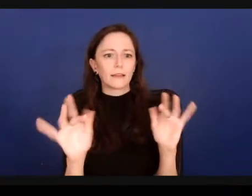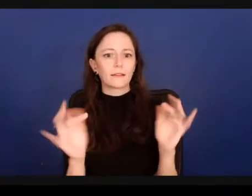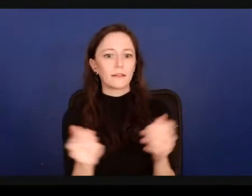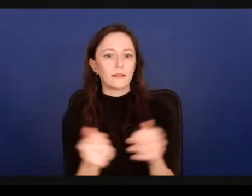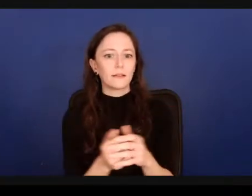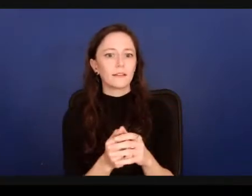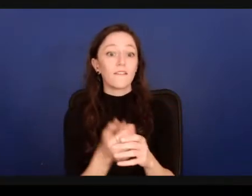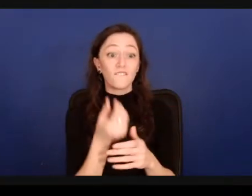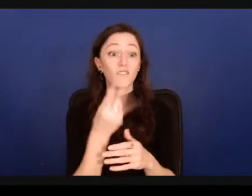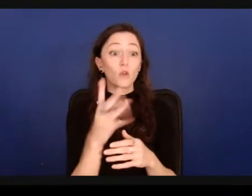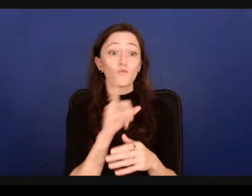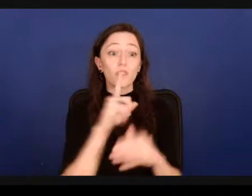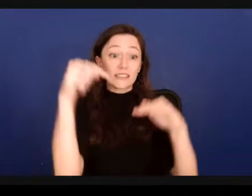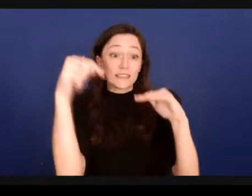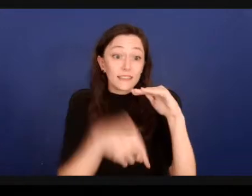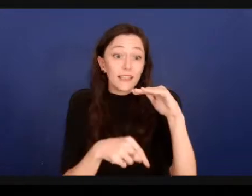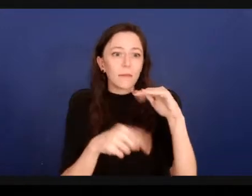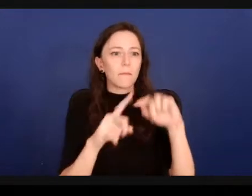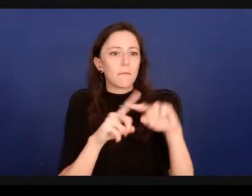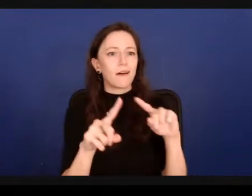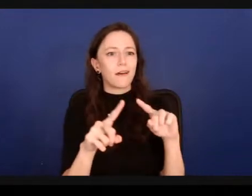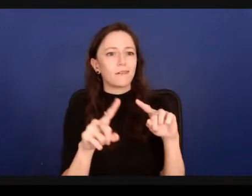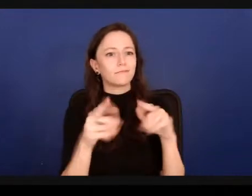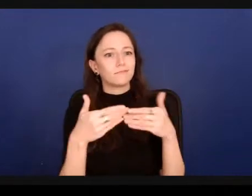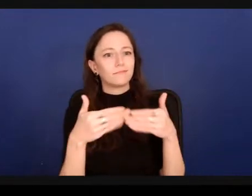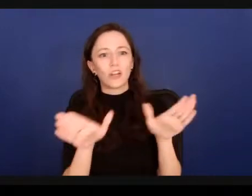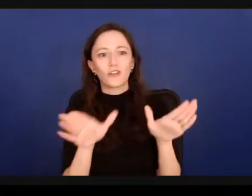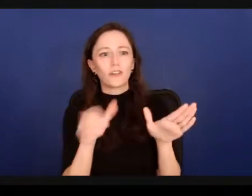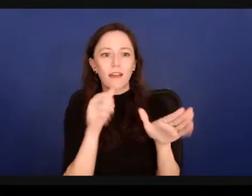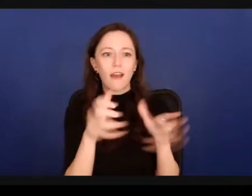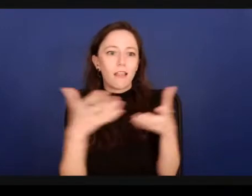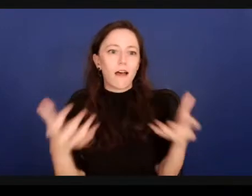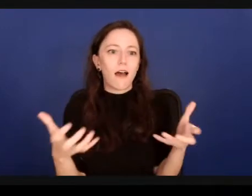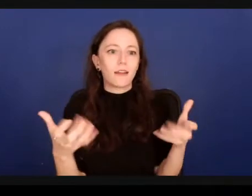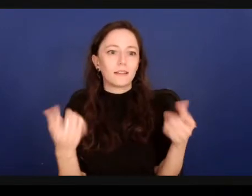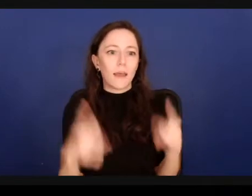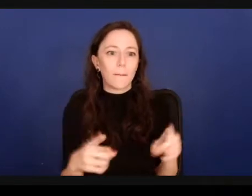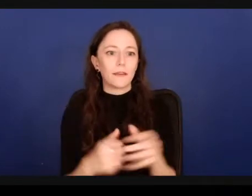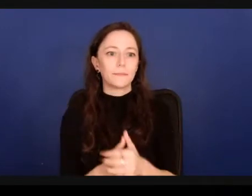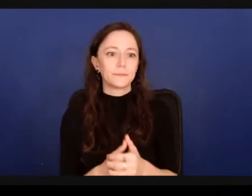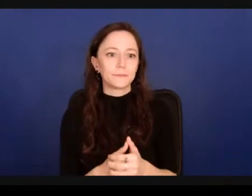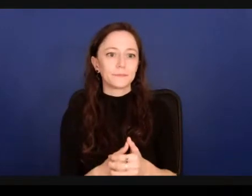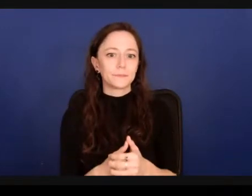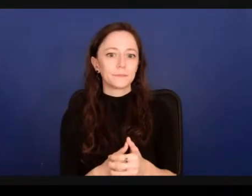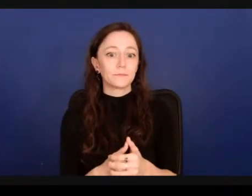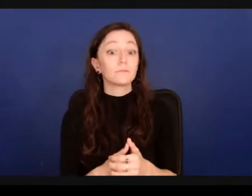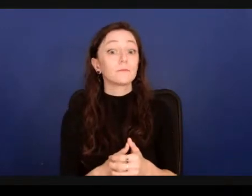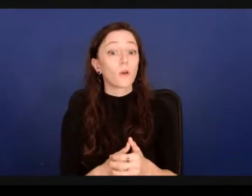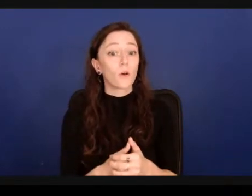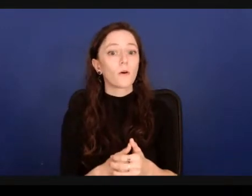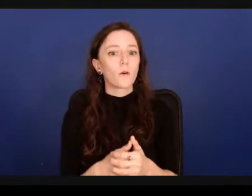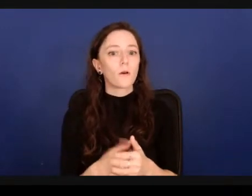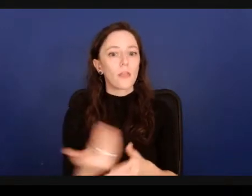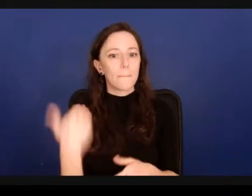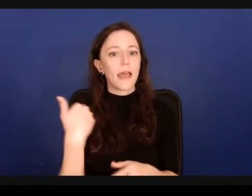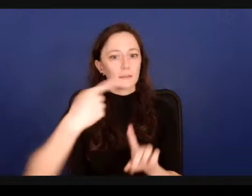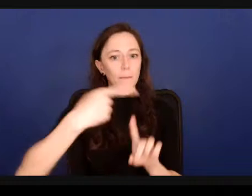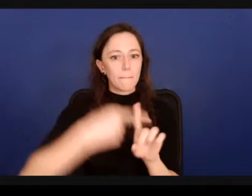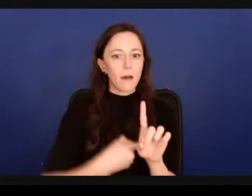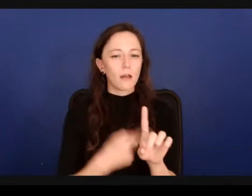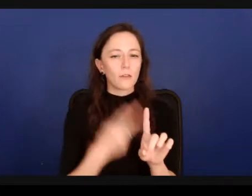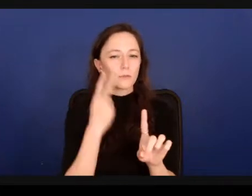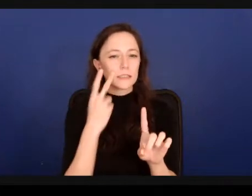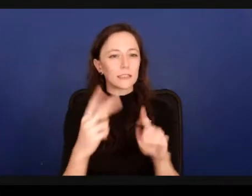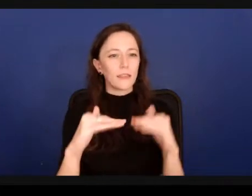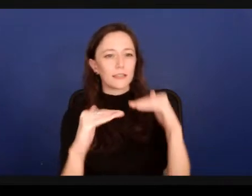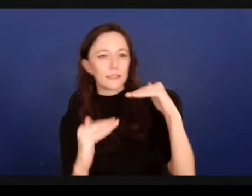but overall very little of anything, to be honest. For the past month, we do see the tilt showing